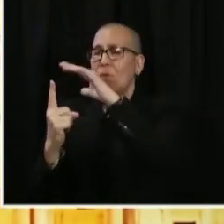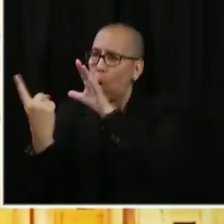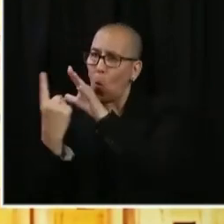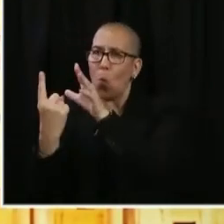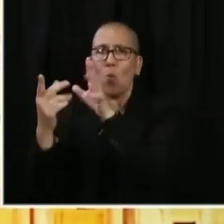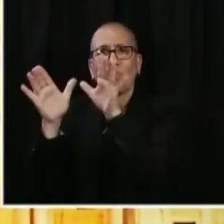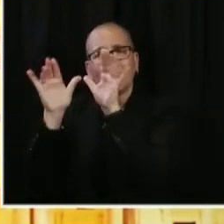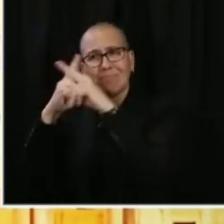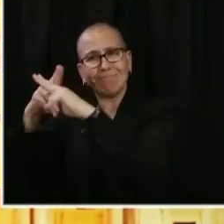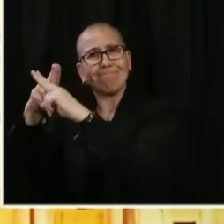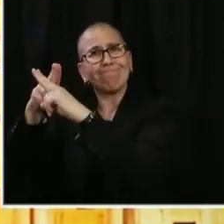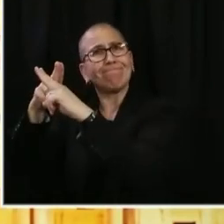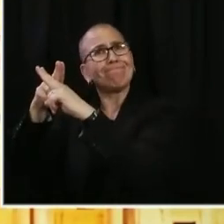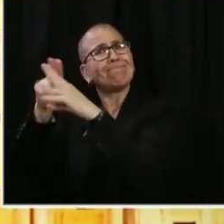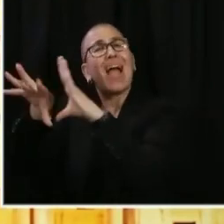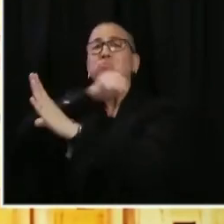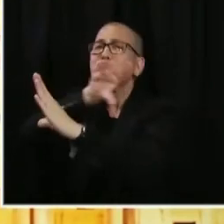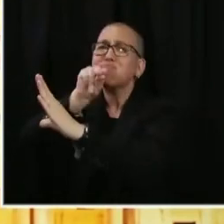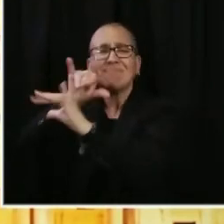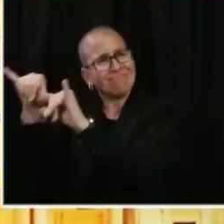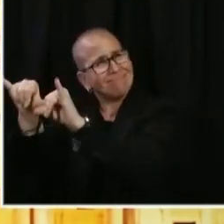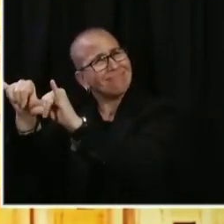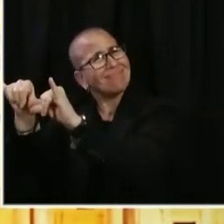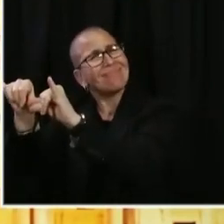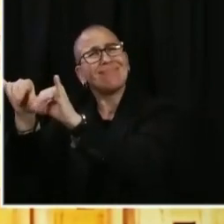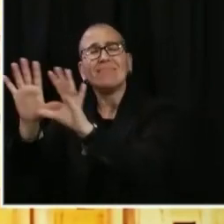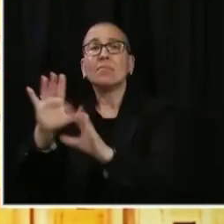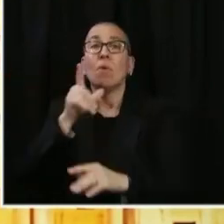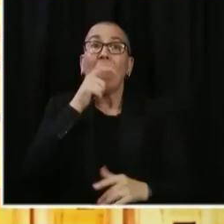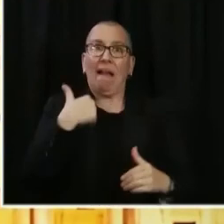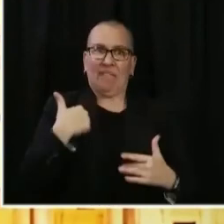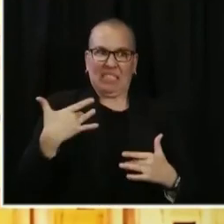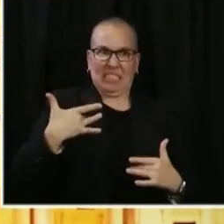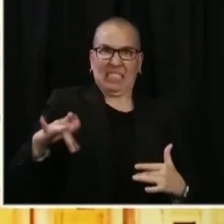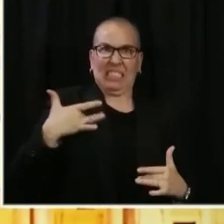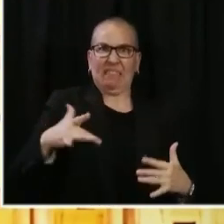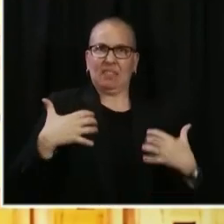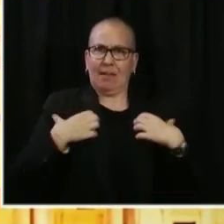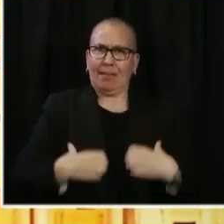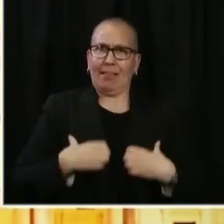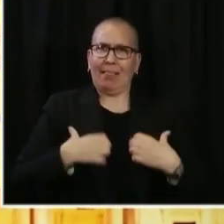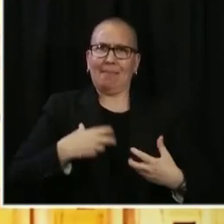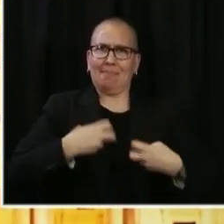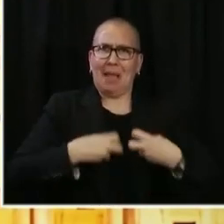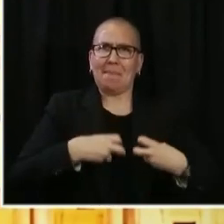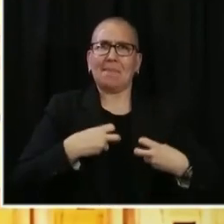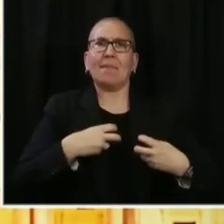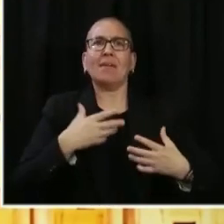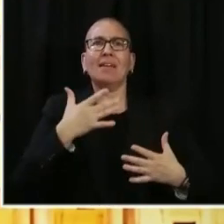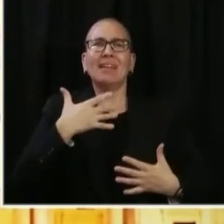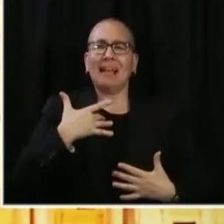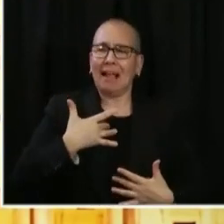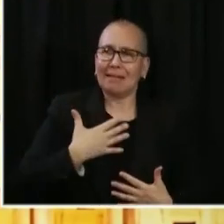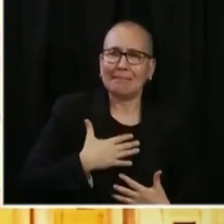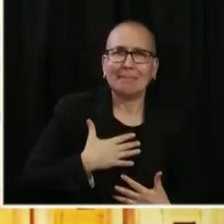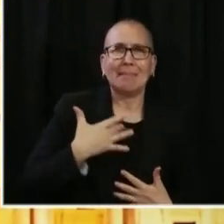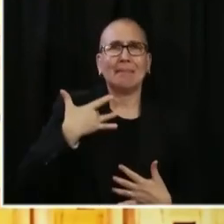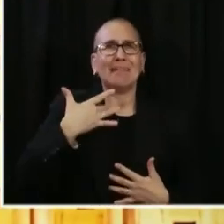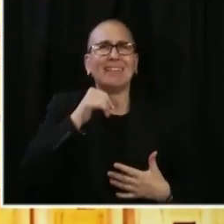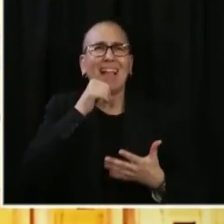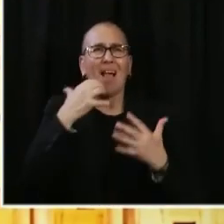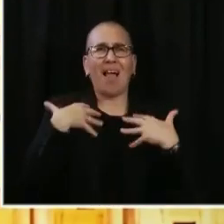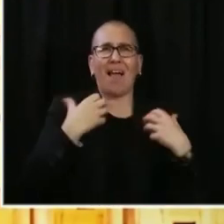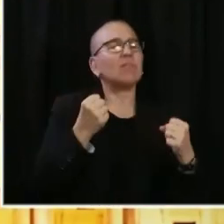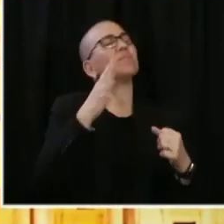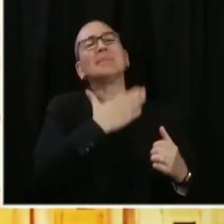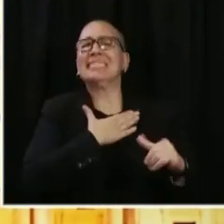hardest on people who already have health challenges. People who have lung and heart disease, asthma, diabetes, or weakened immune systems are more likely to